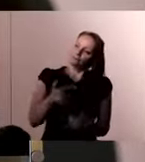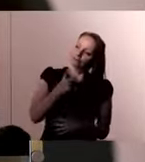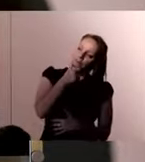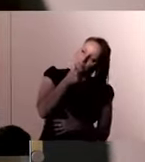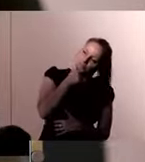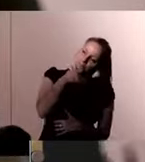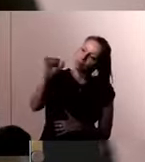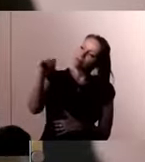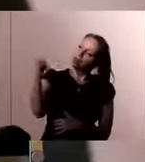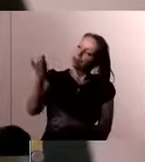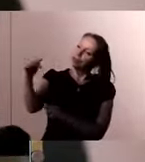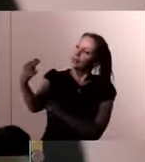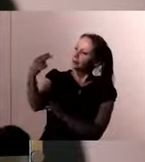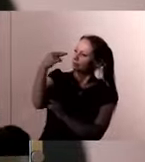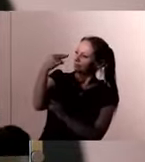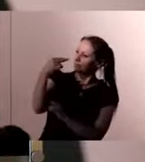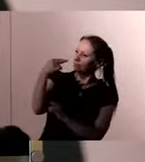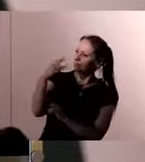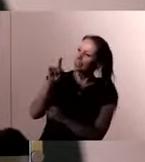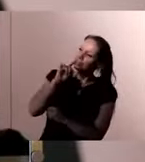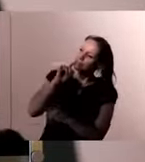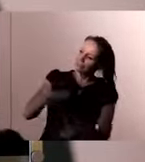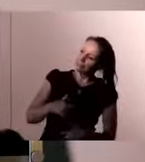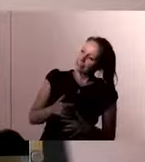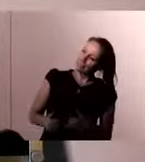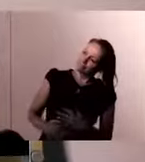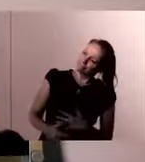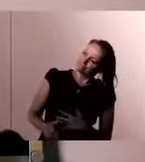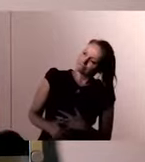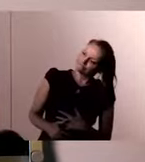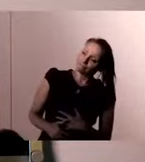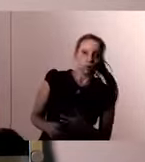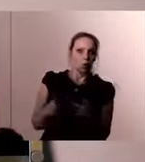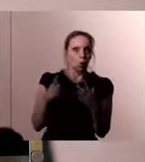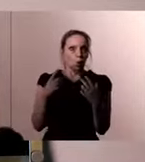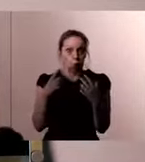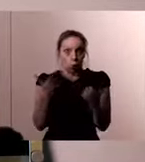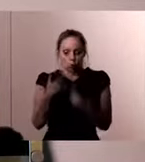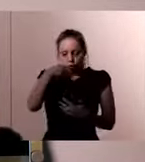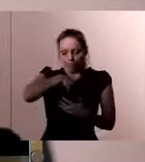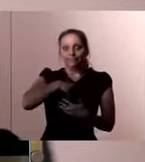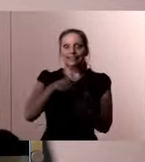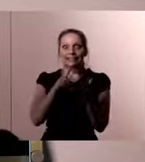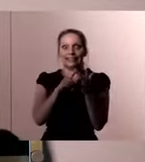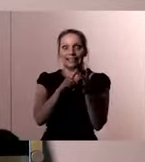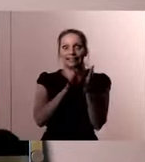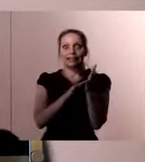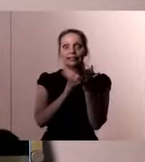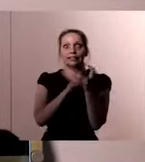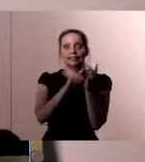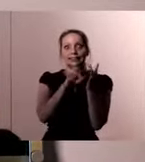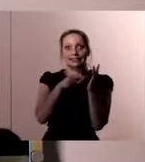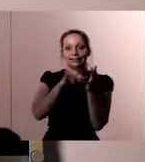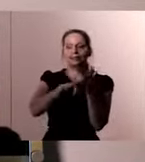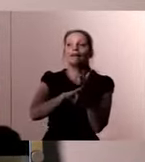too long, or maybe you just get a funny feeling when they talk. We've actually developed some pretty good instincts about lies, and we've learned to be